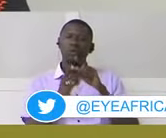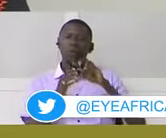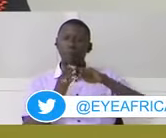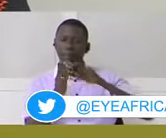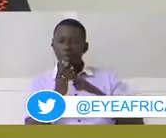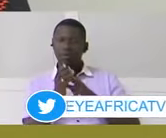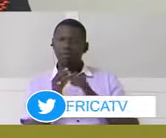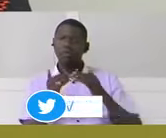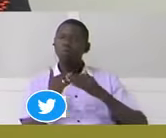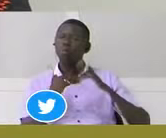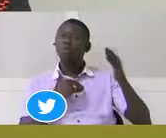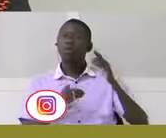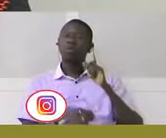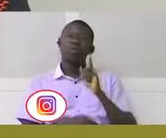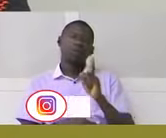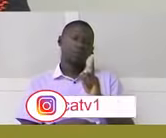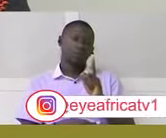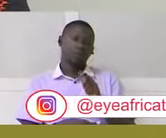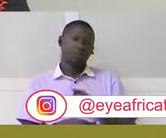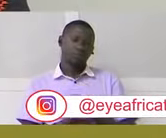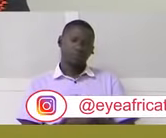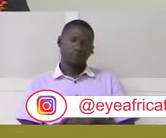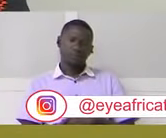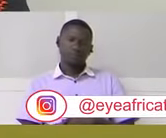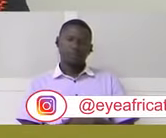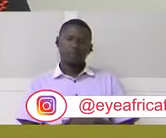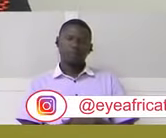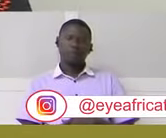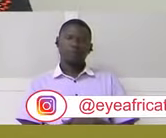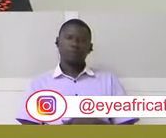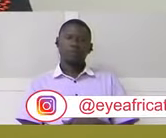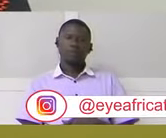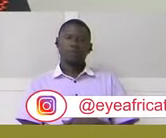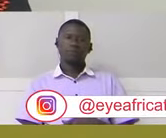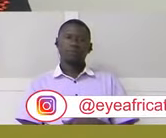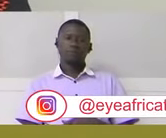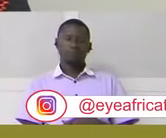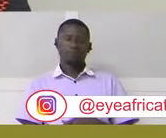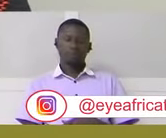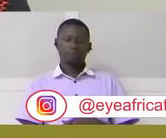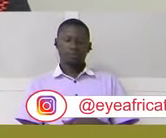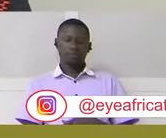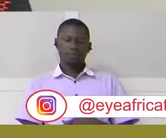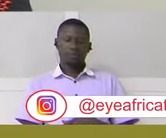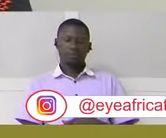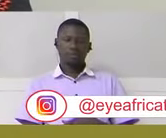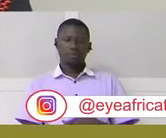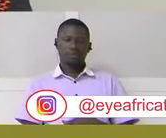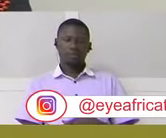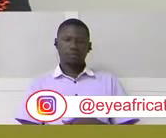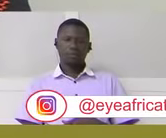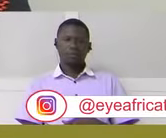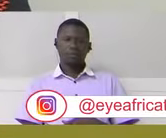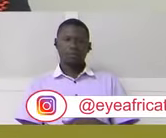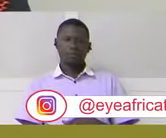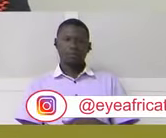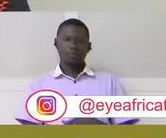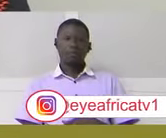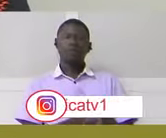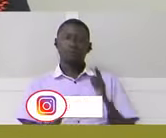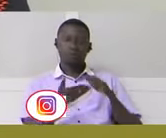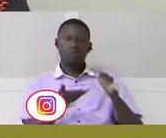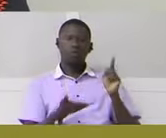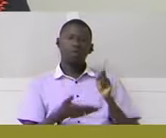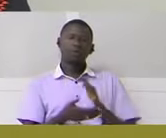one. Niko casualties wala mnyenti amoni kuketa menulajia siata mokili mutile. That's